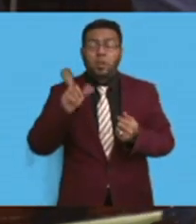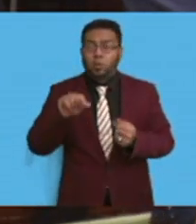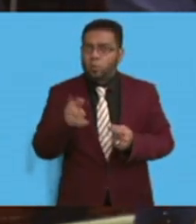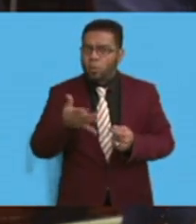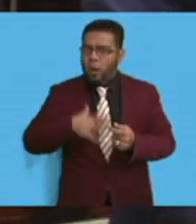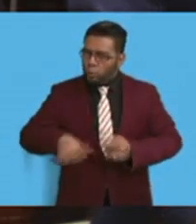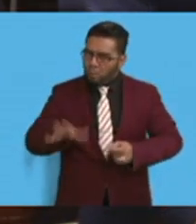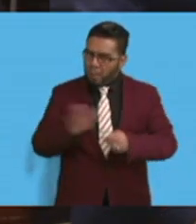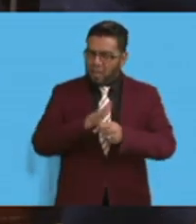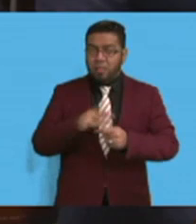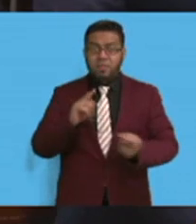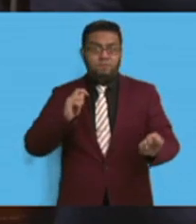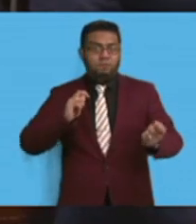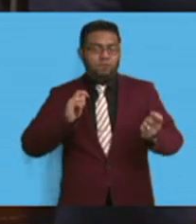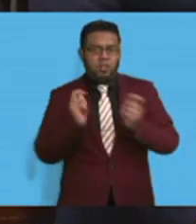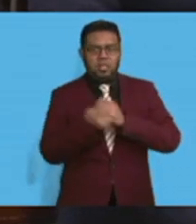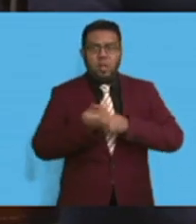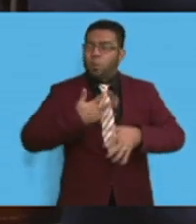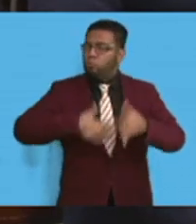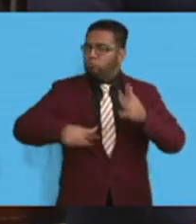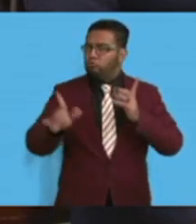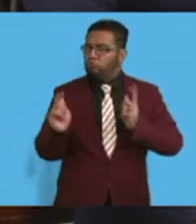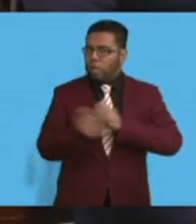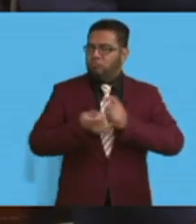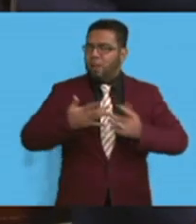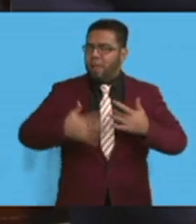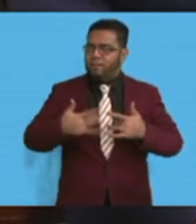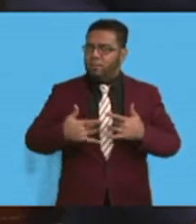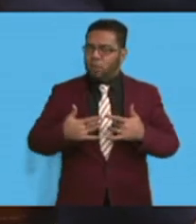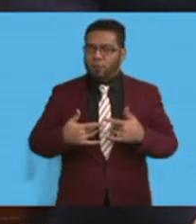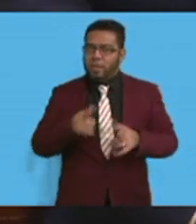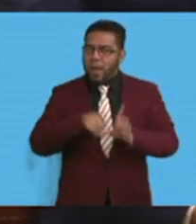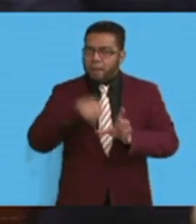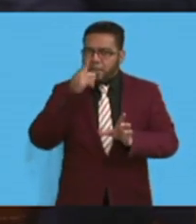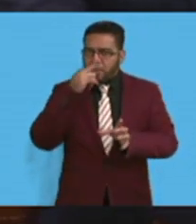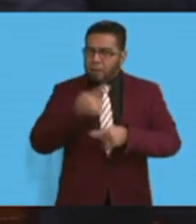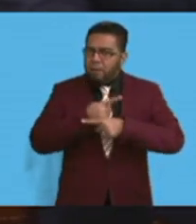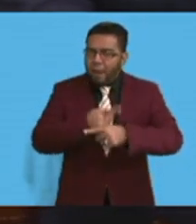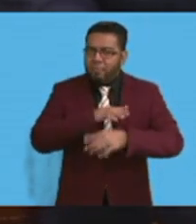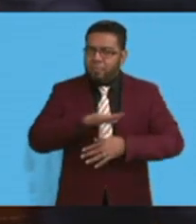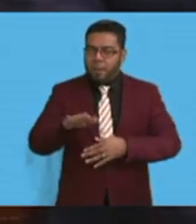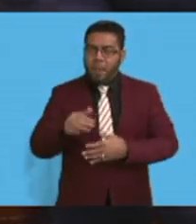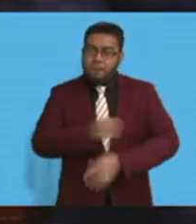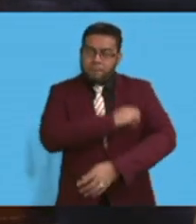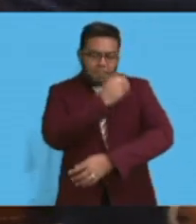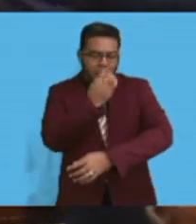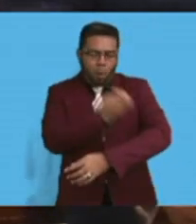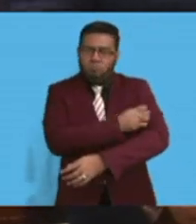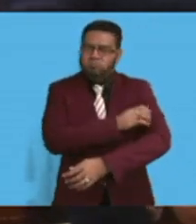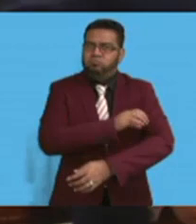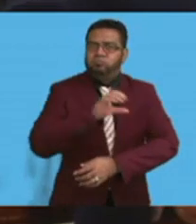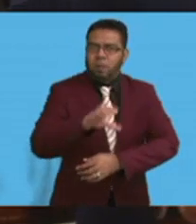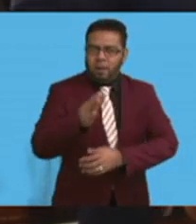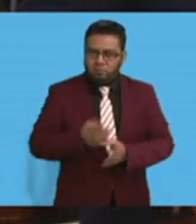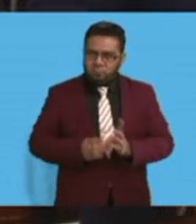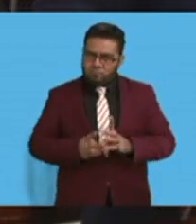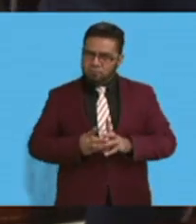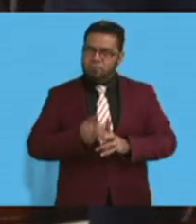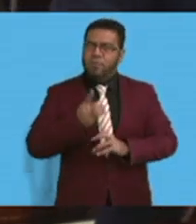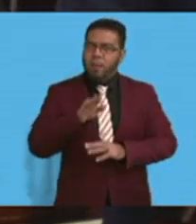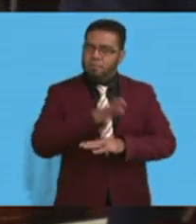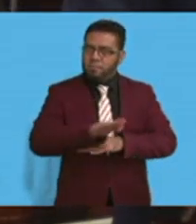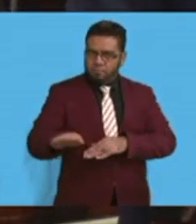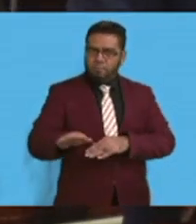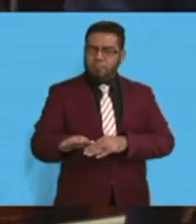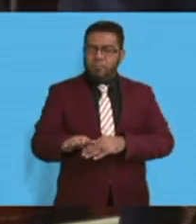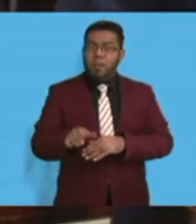want to make a difference. They want to change the lives of our young people, guide them, empower them, and further their development. Madam Speaker,